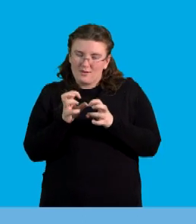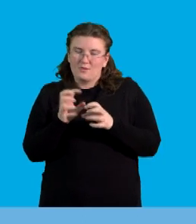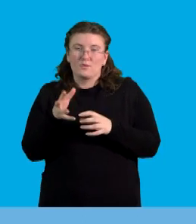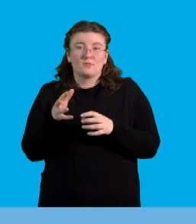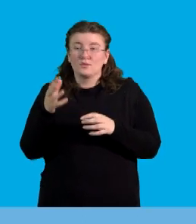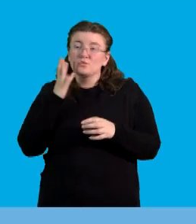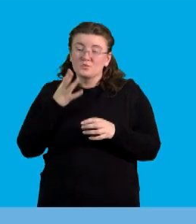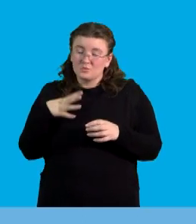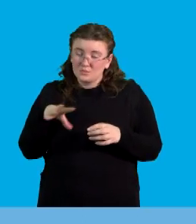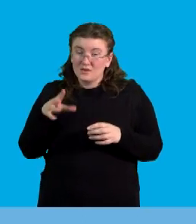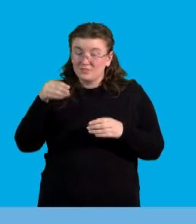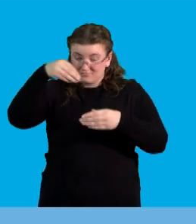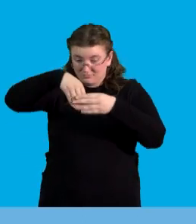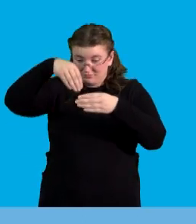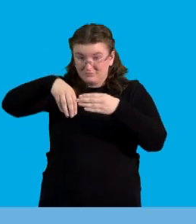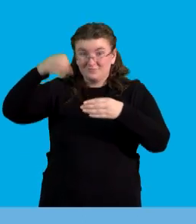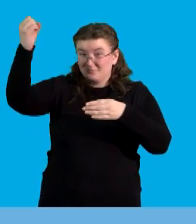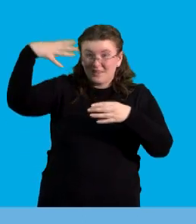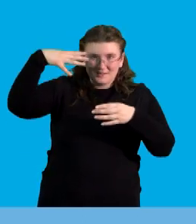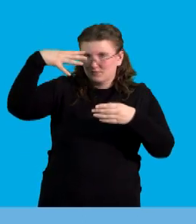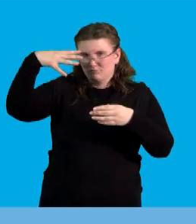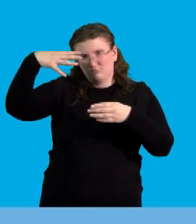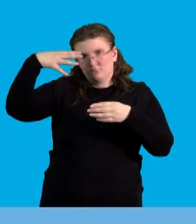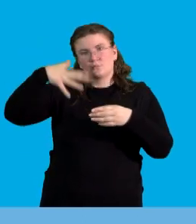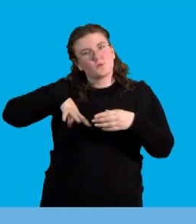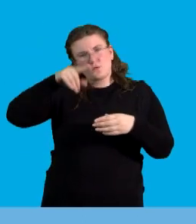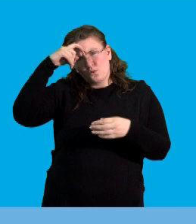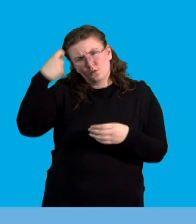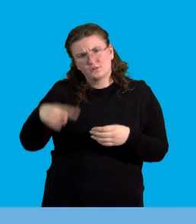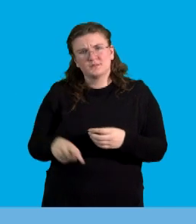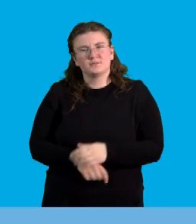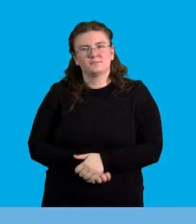the toaster to light up your bread. That's not what you want. You want the heat.